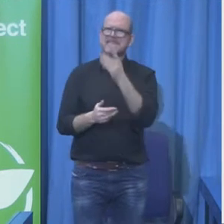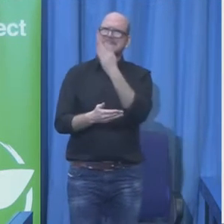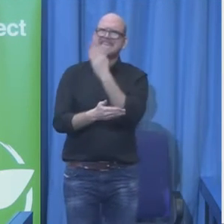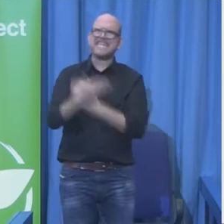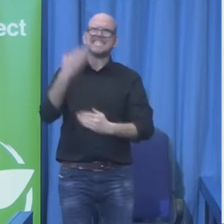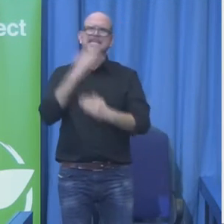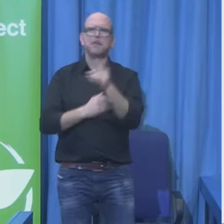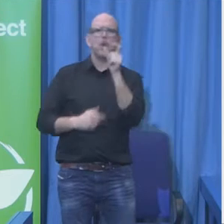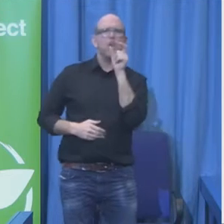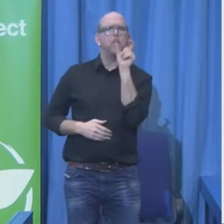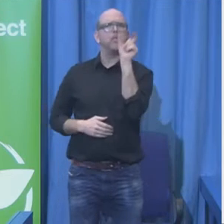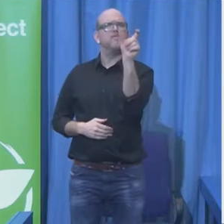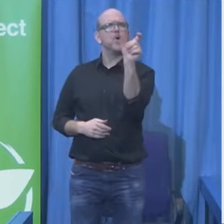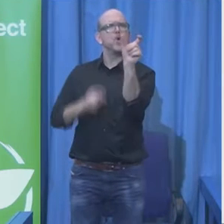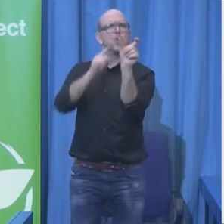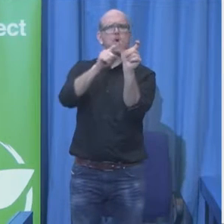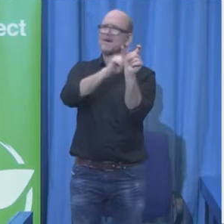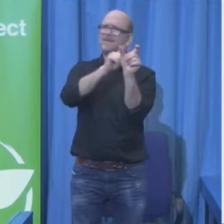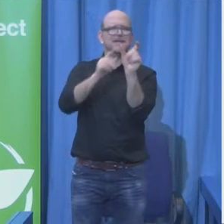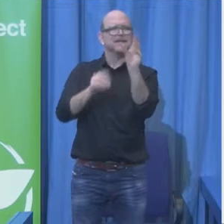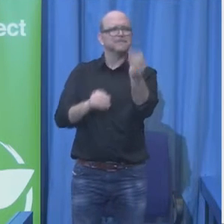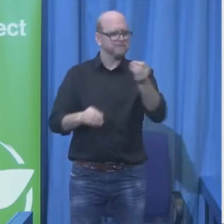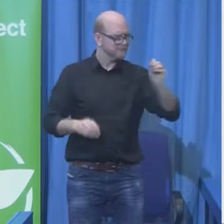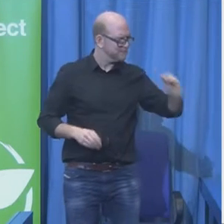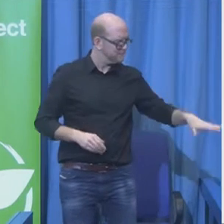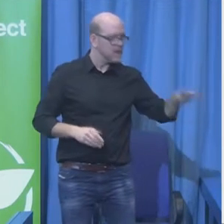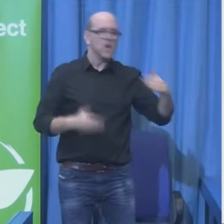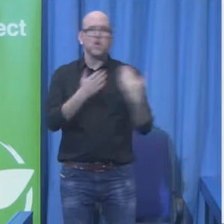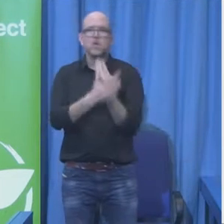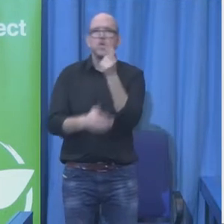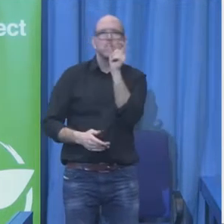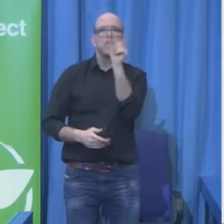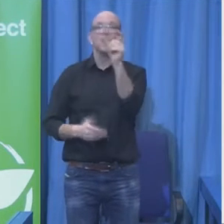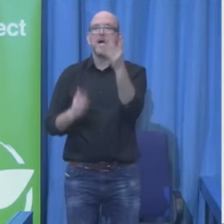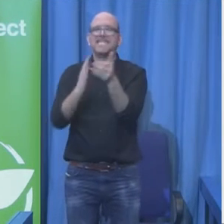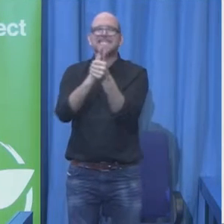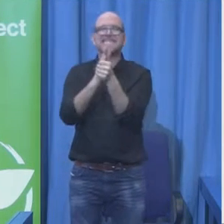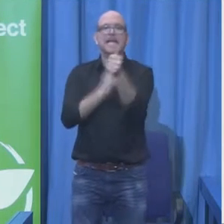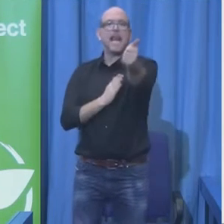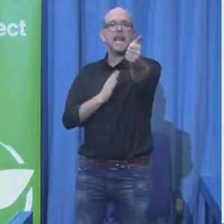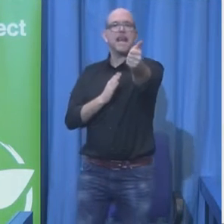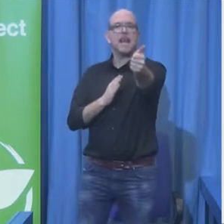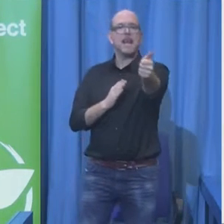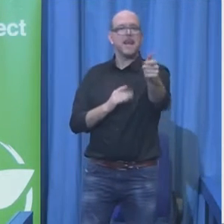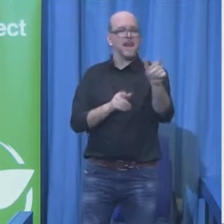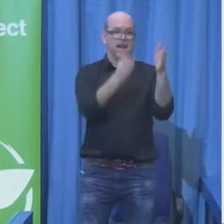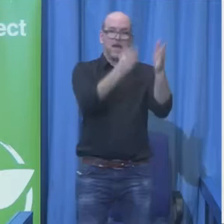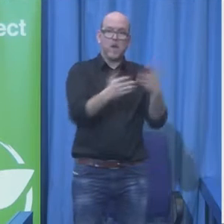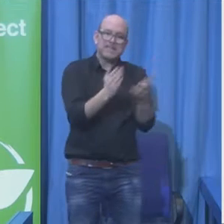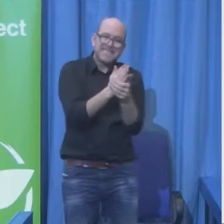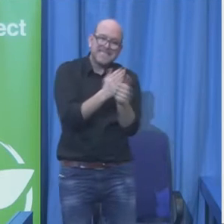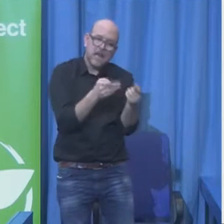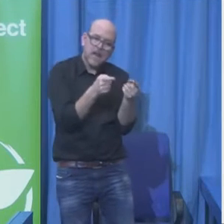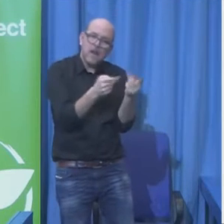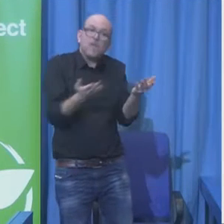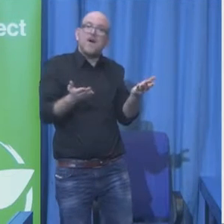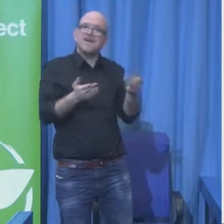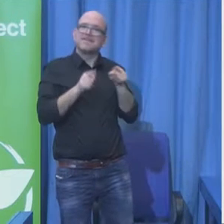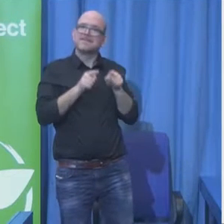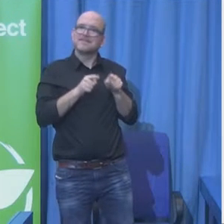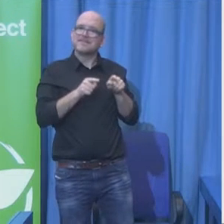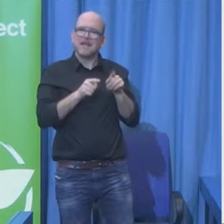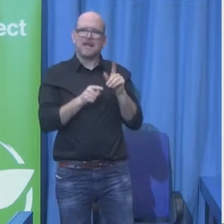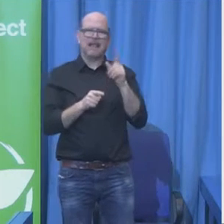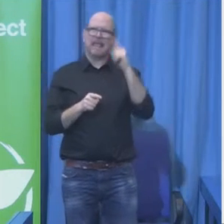of the UNCRPD, aiming at its implementation in practice. The priority areas are: first is equality